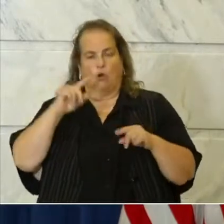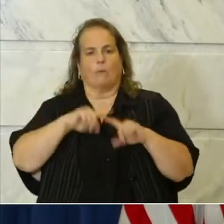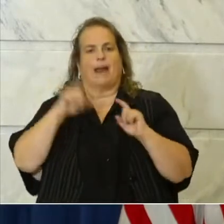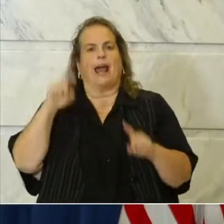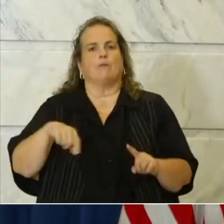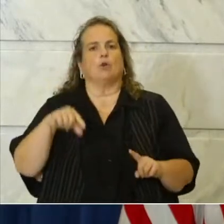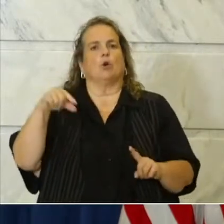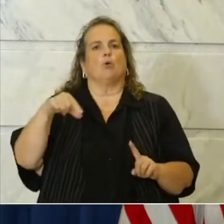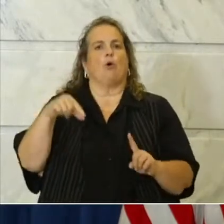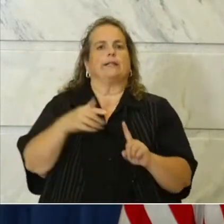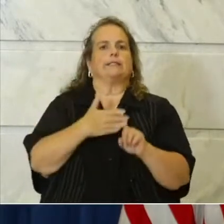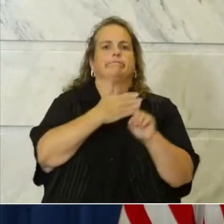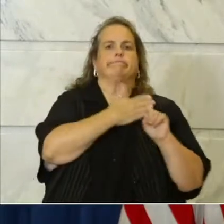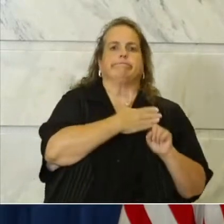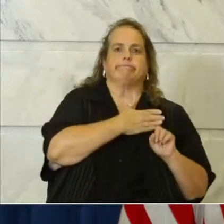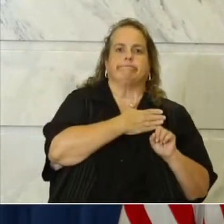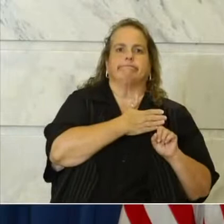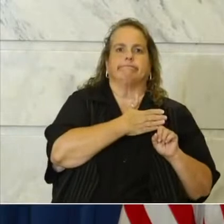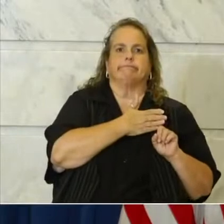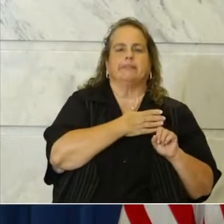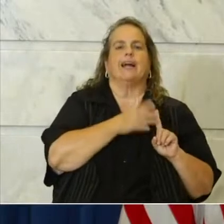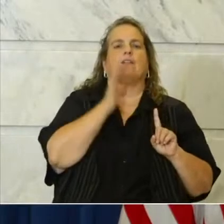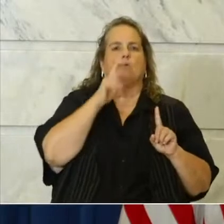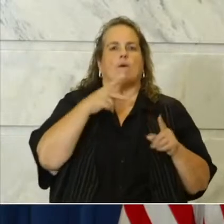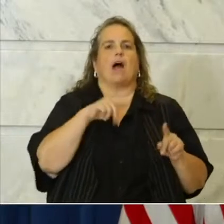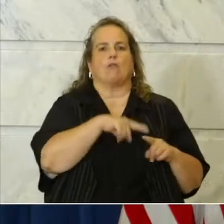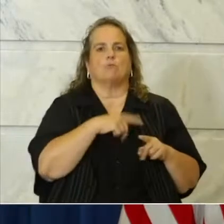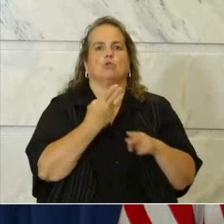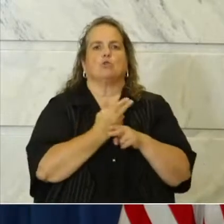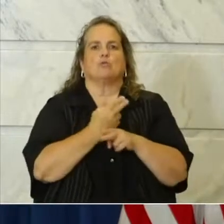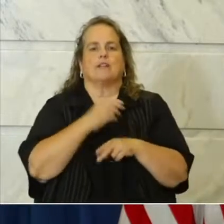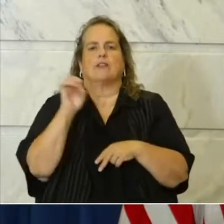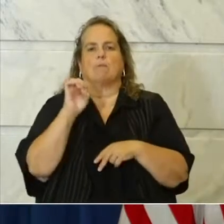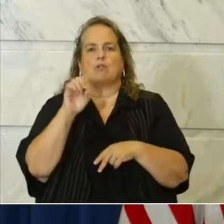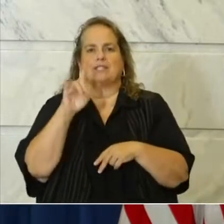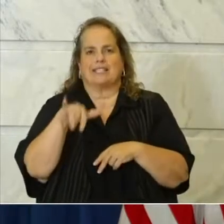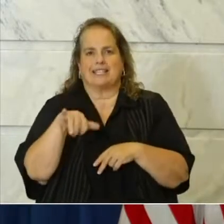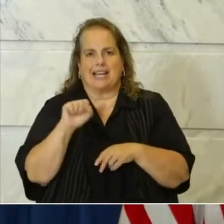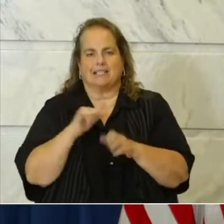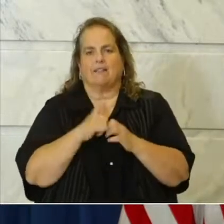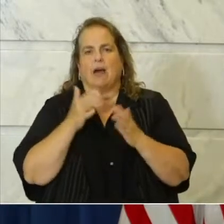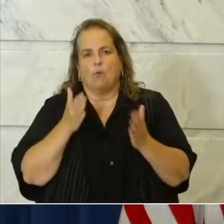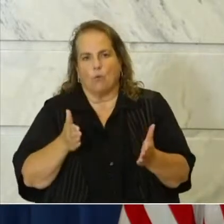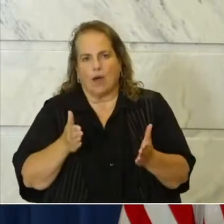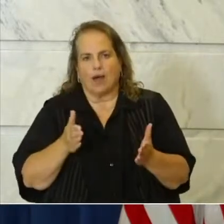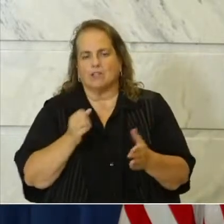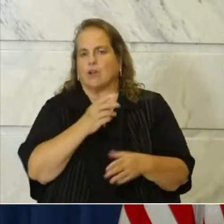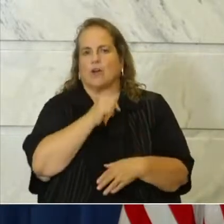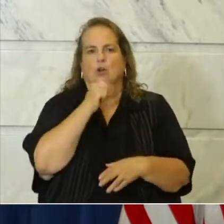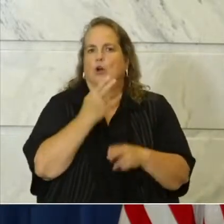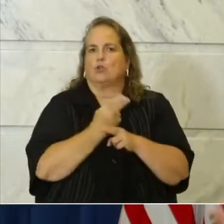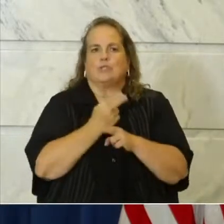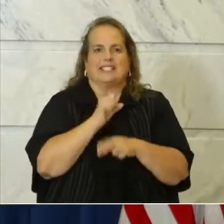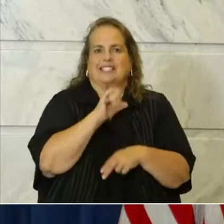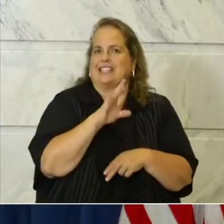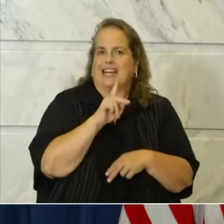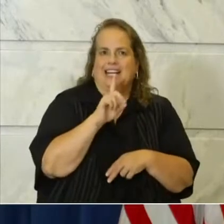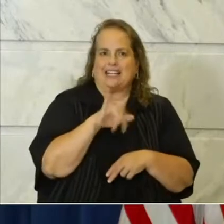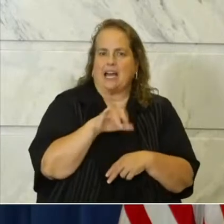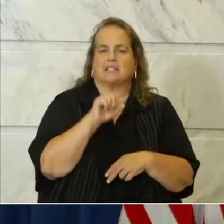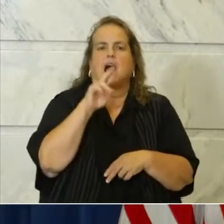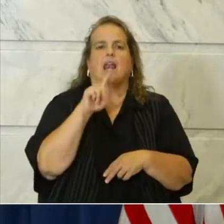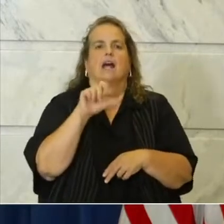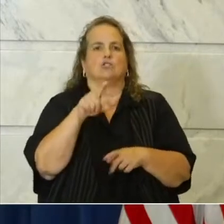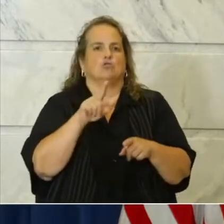test back. That would allow them to use these emergency days in that way. So they're not using sick days unless they are actually